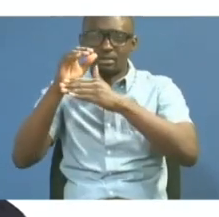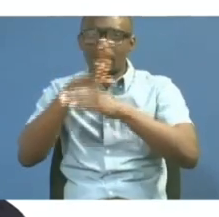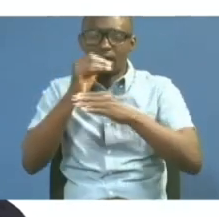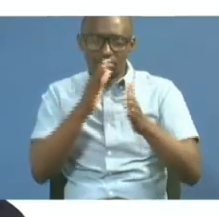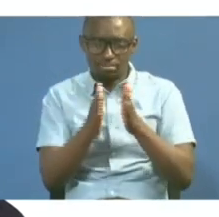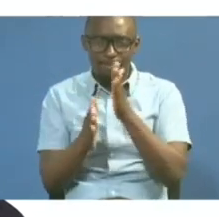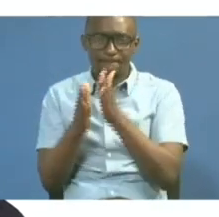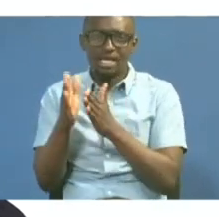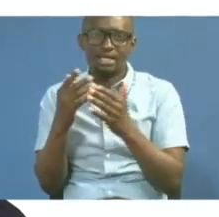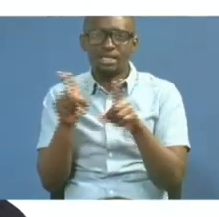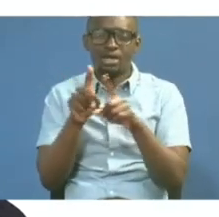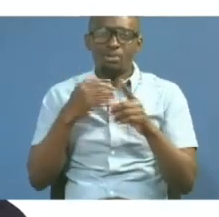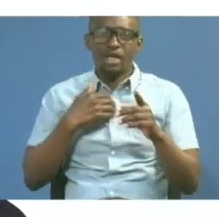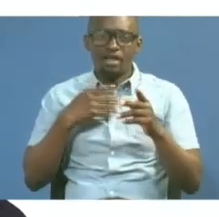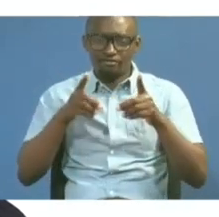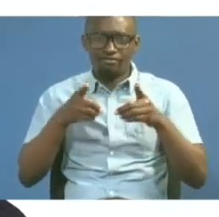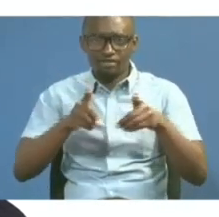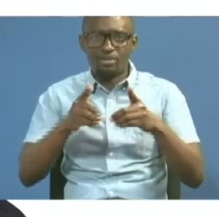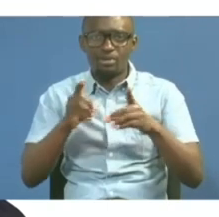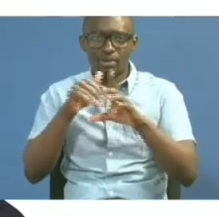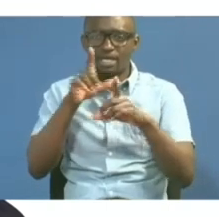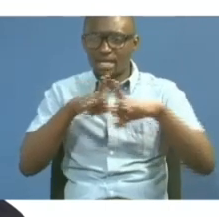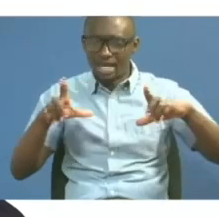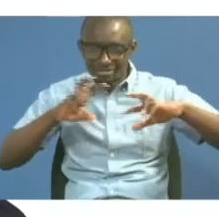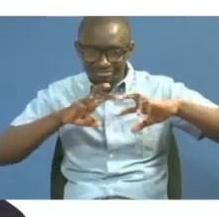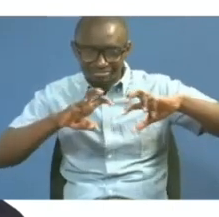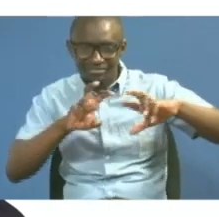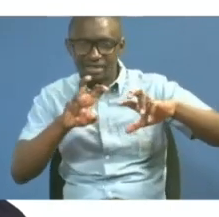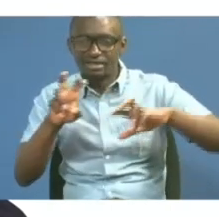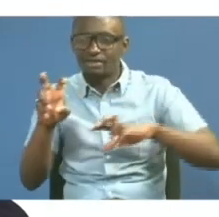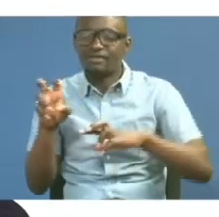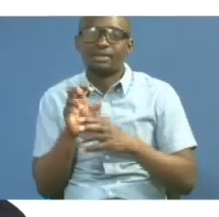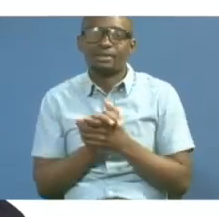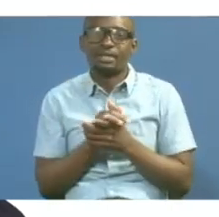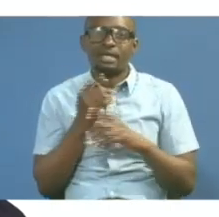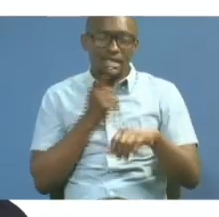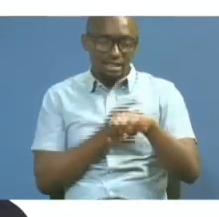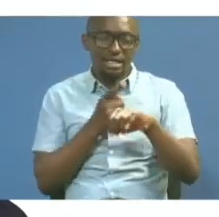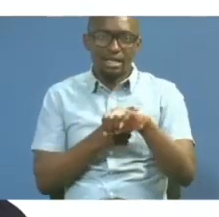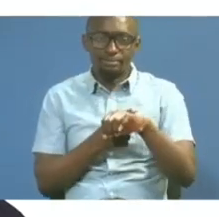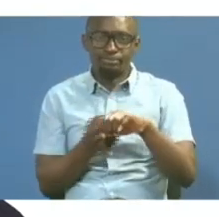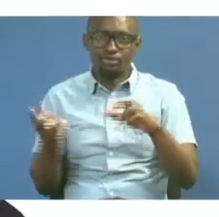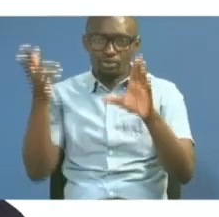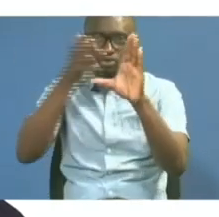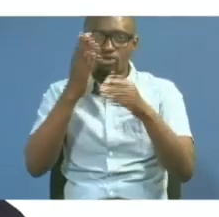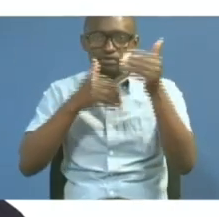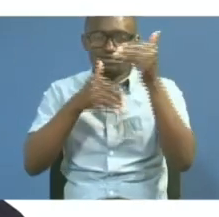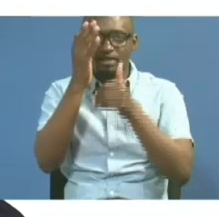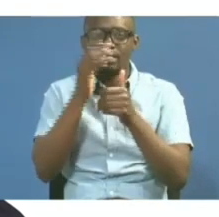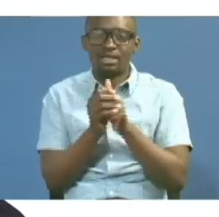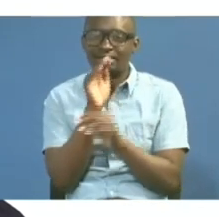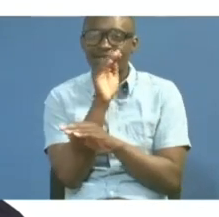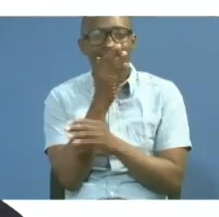Regional Planning, and we also have a diploma course in land surveying. So first, as you join the